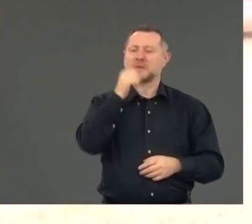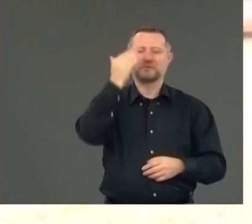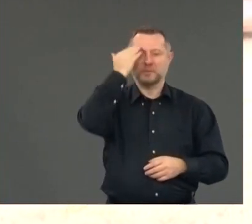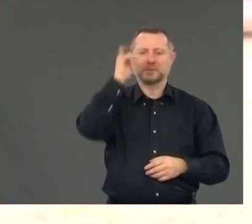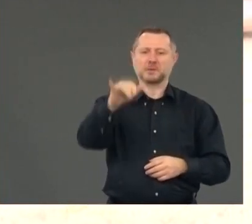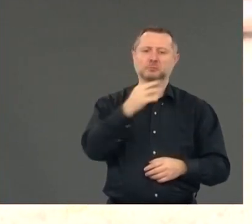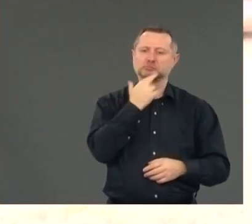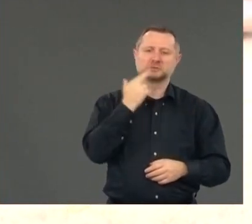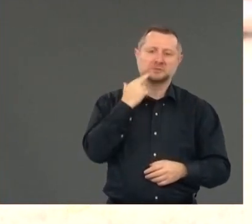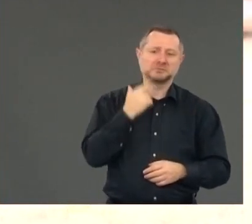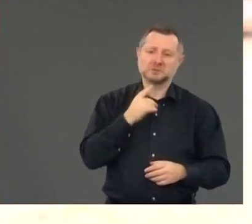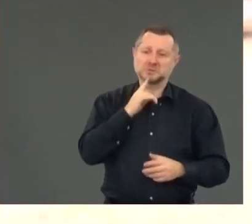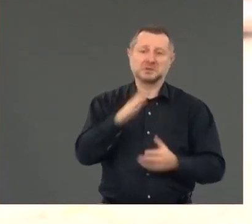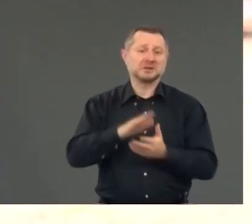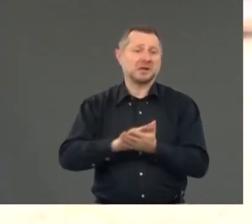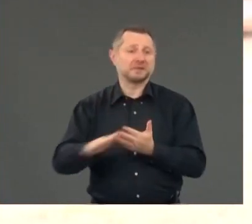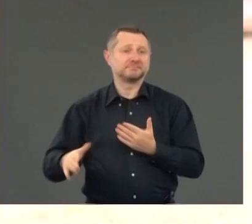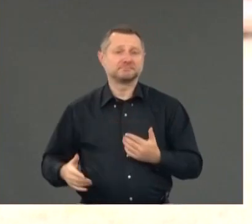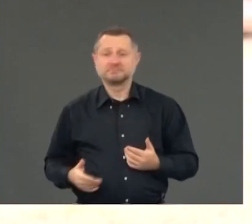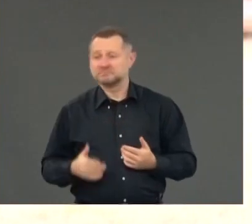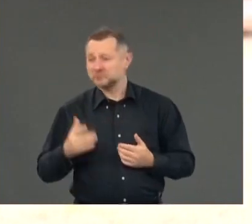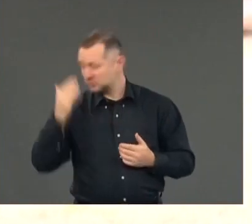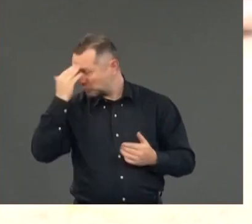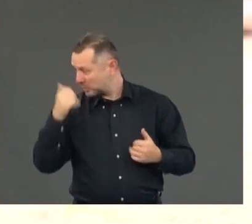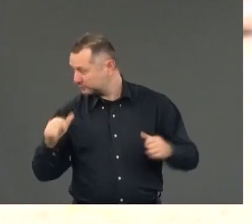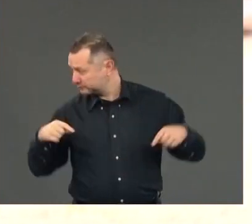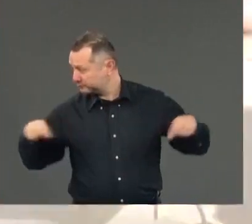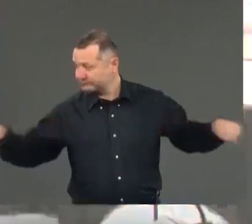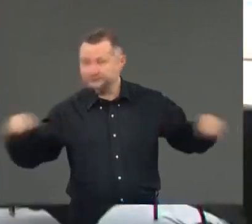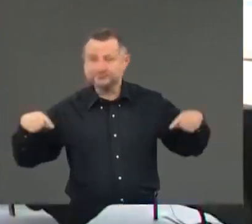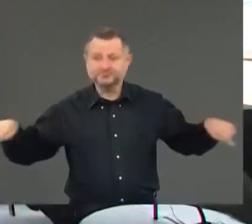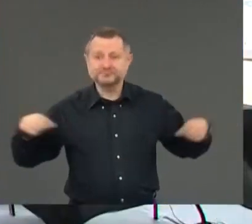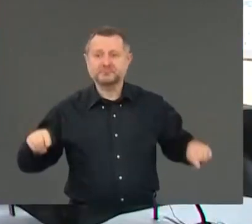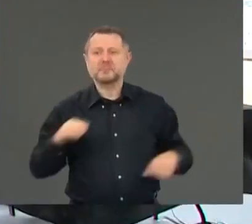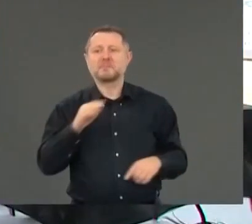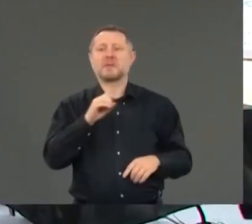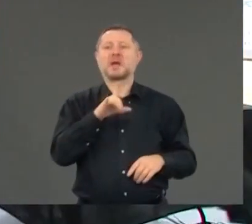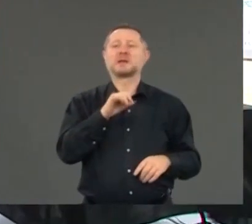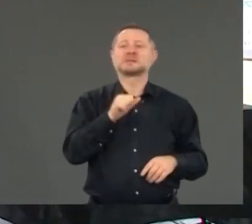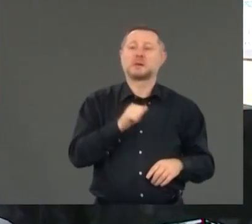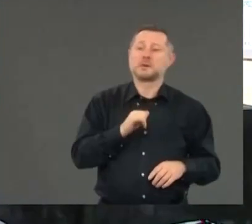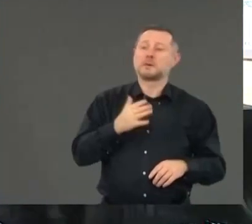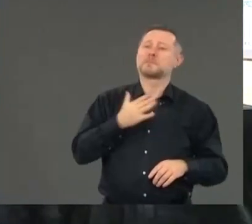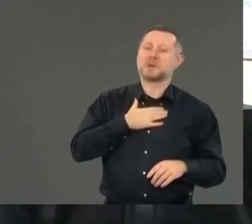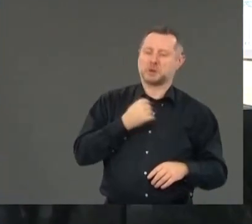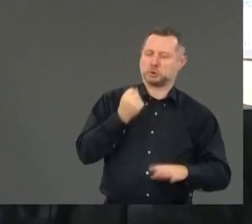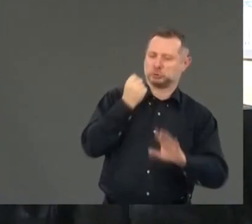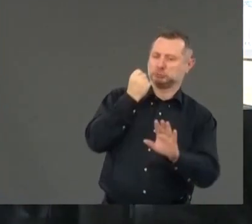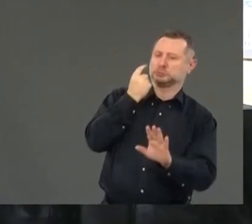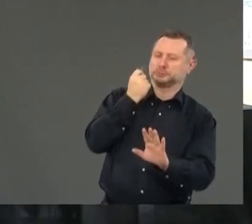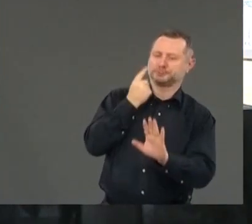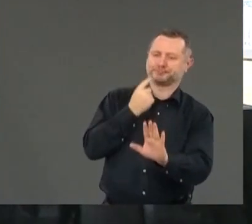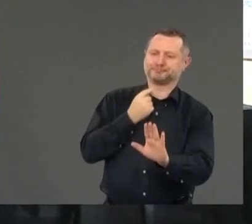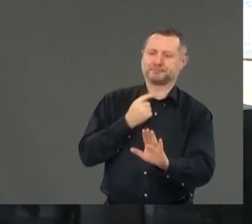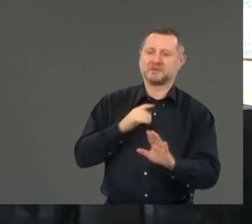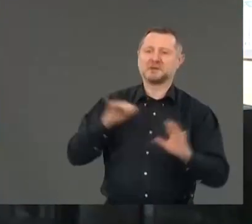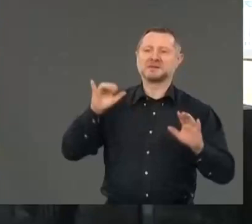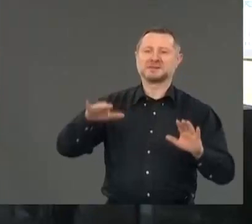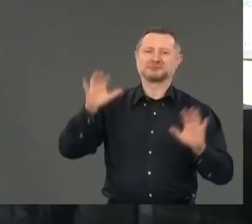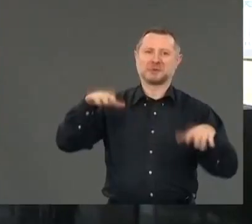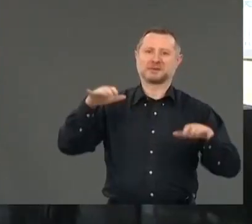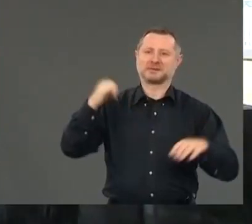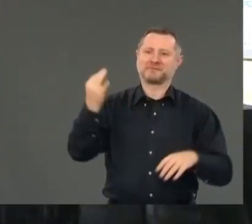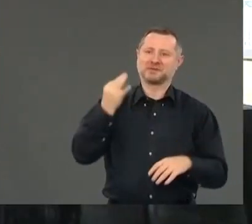great establishment. Does anybody know about the Dublin Deck in Patchogue? Yeah, from what I understand, it was raining on Friday evening, and so the bar